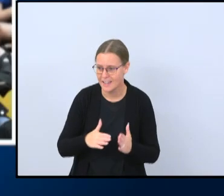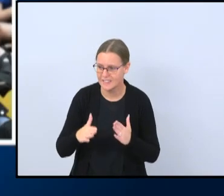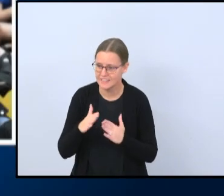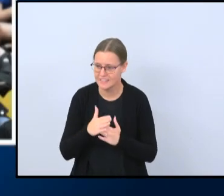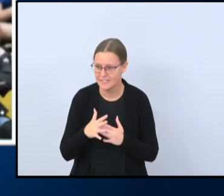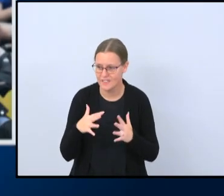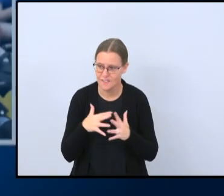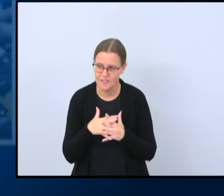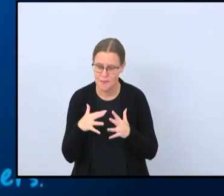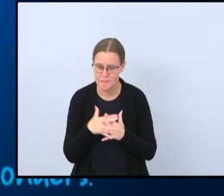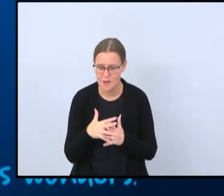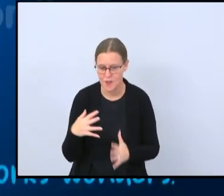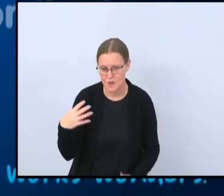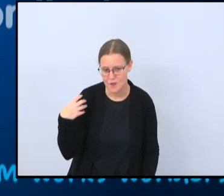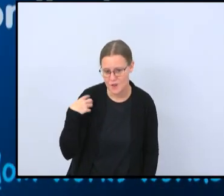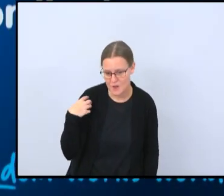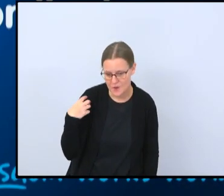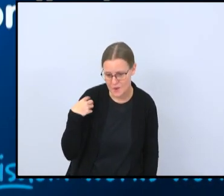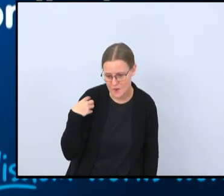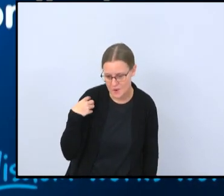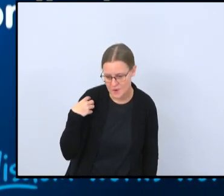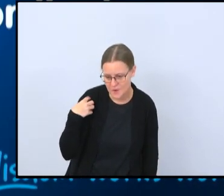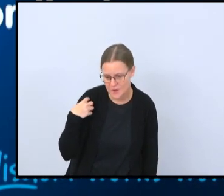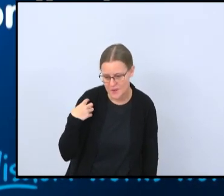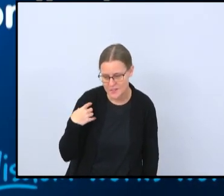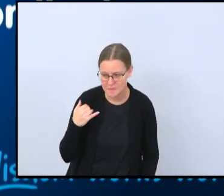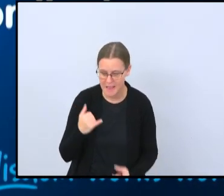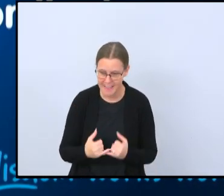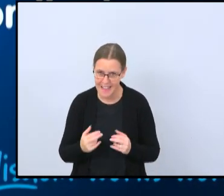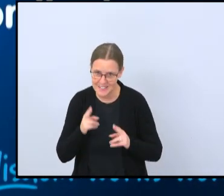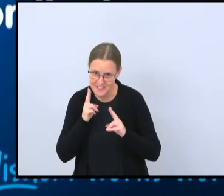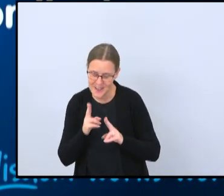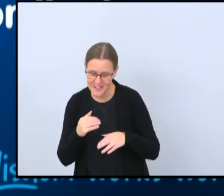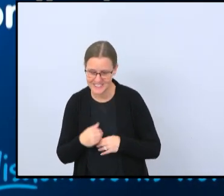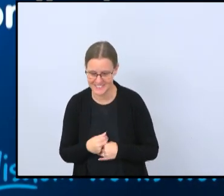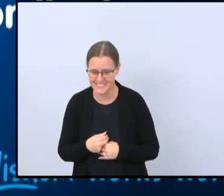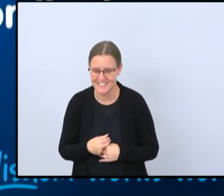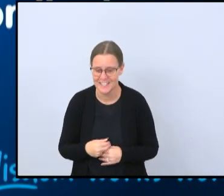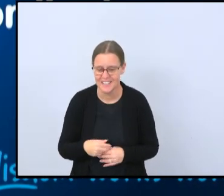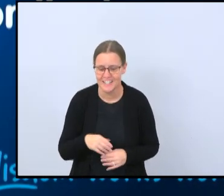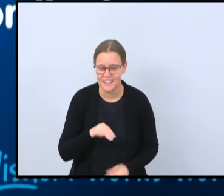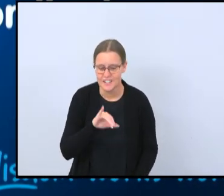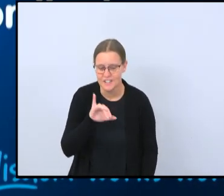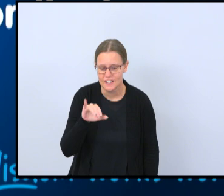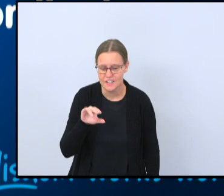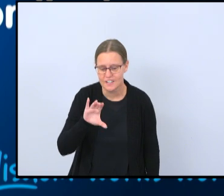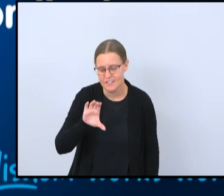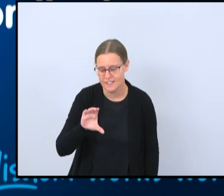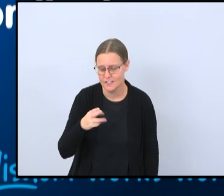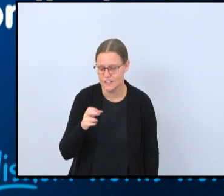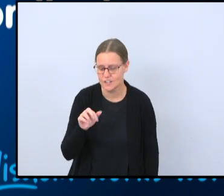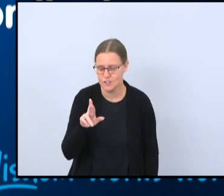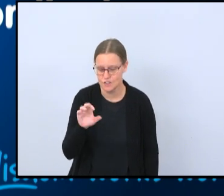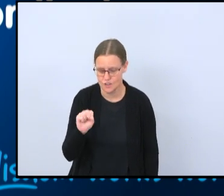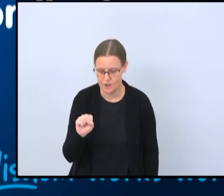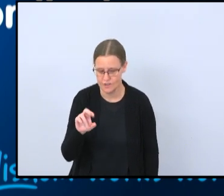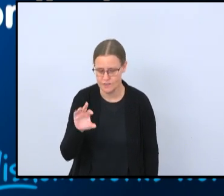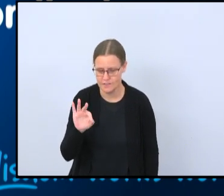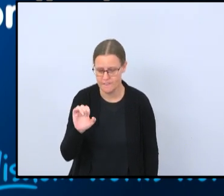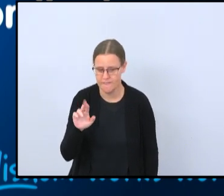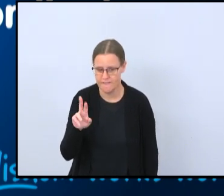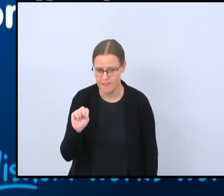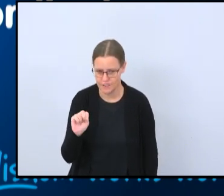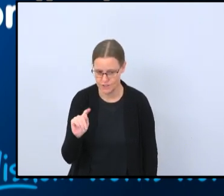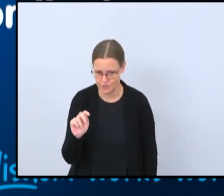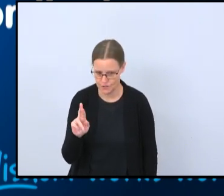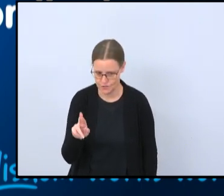coach, as this is going to be my final honor. So Coach Charles Foster joined University High School in August of